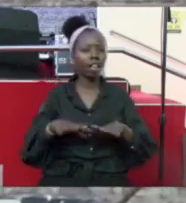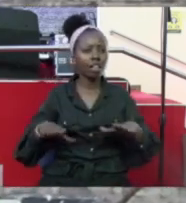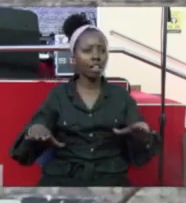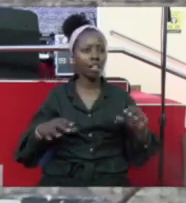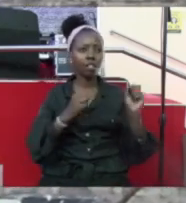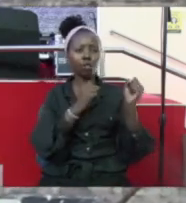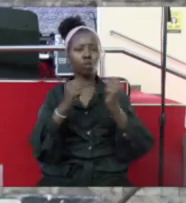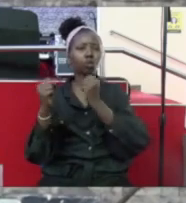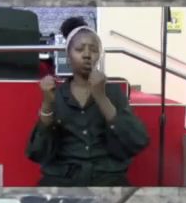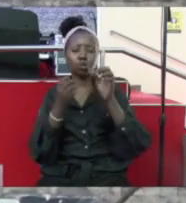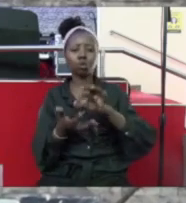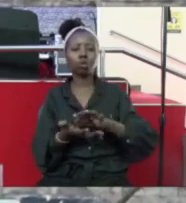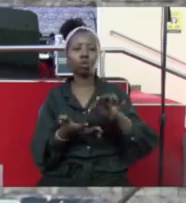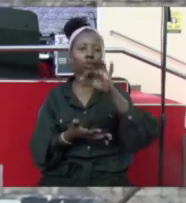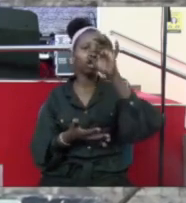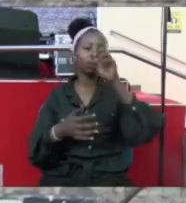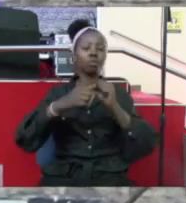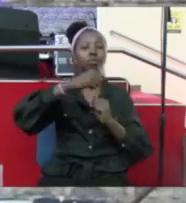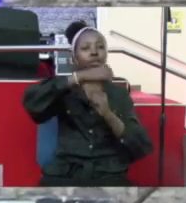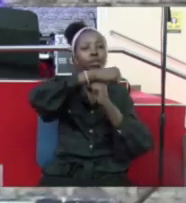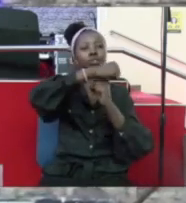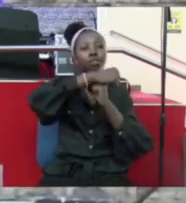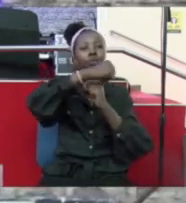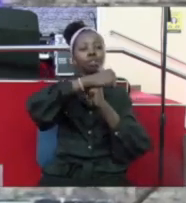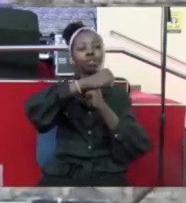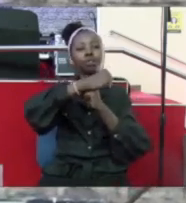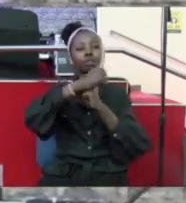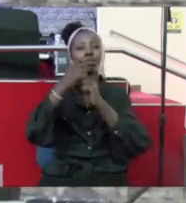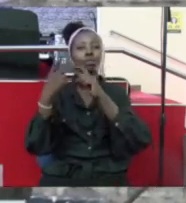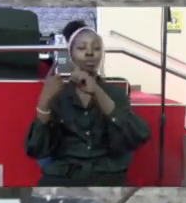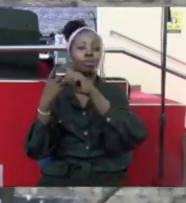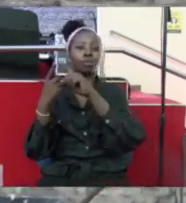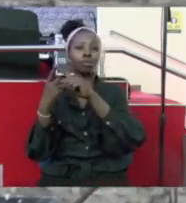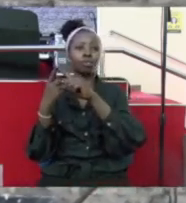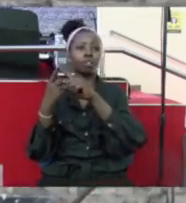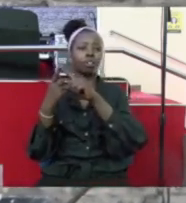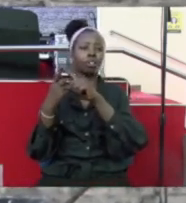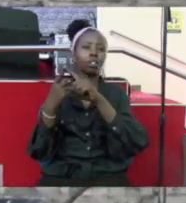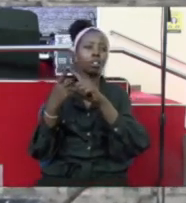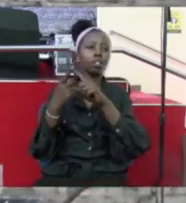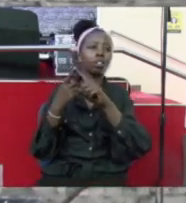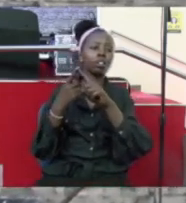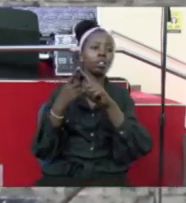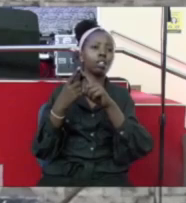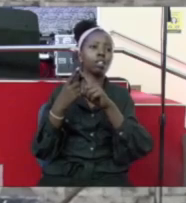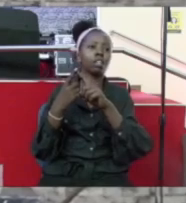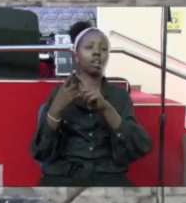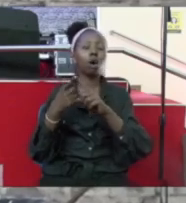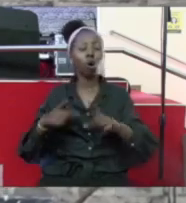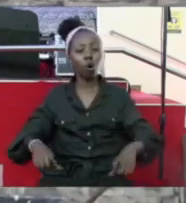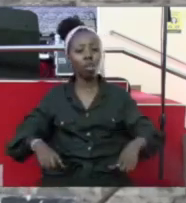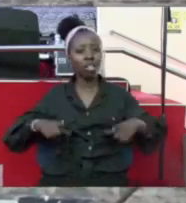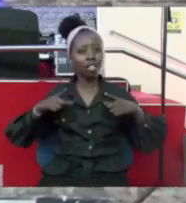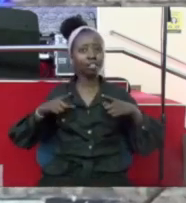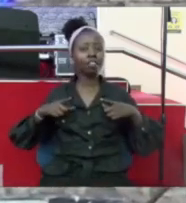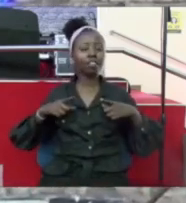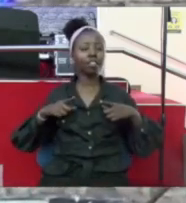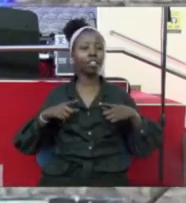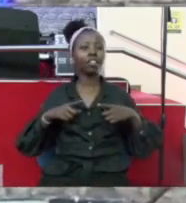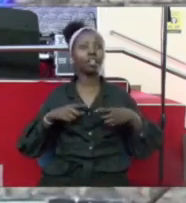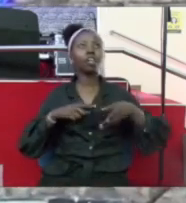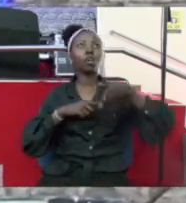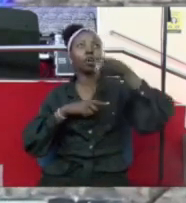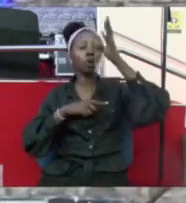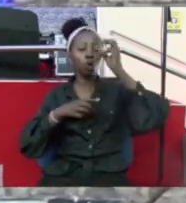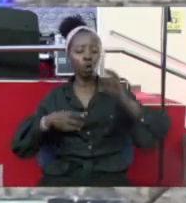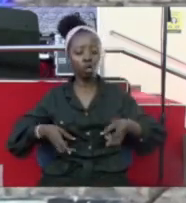foundation. Lakini jambo moja ni kuweka msingi mzuri wa kiroho. Or leaving a godly or spiritual heritage. Ama kuacha urithi